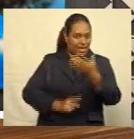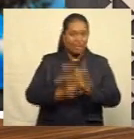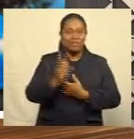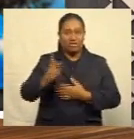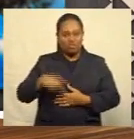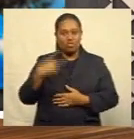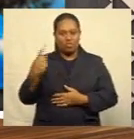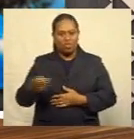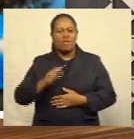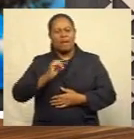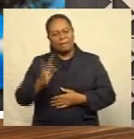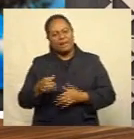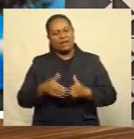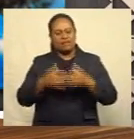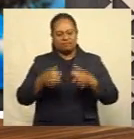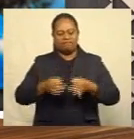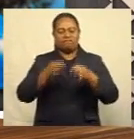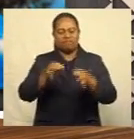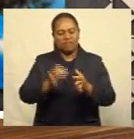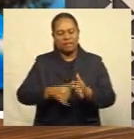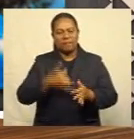now been shifted to May 21st.